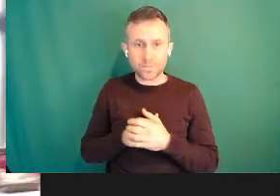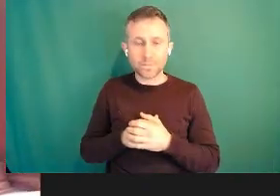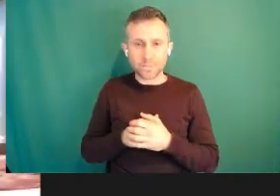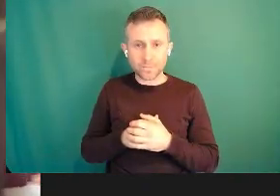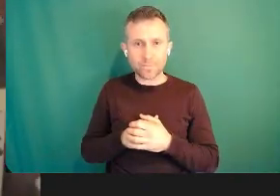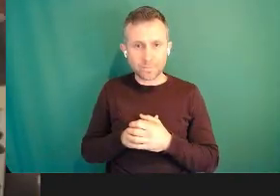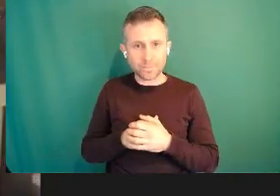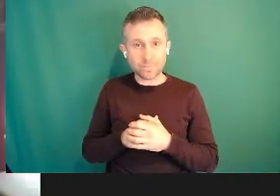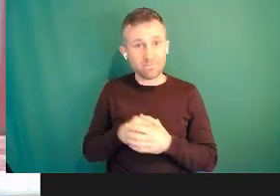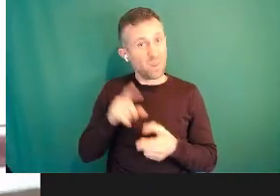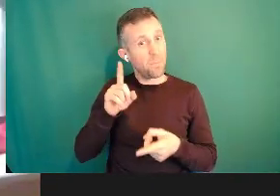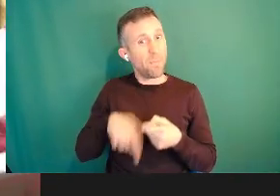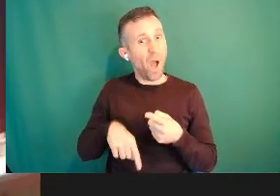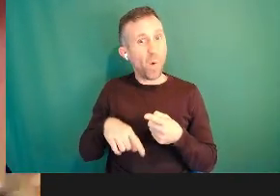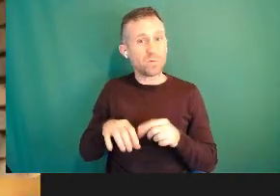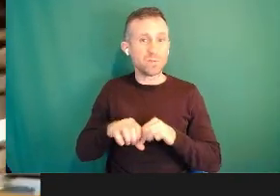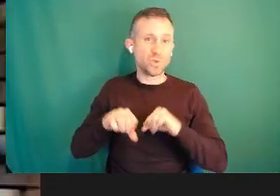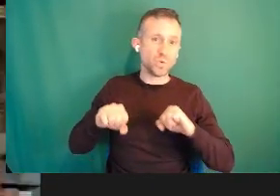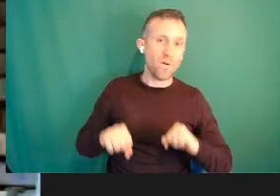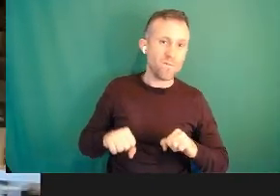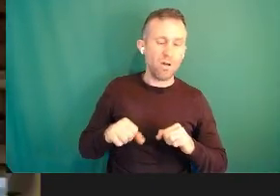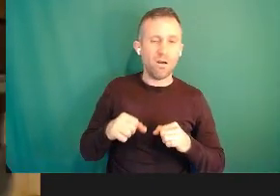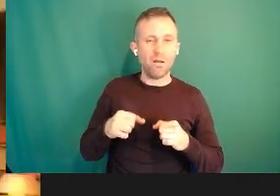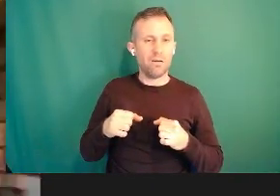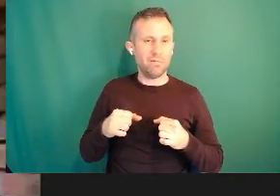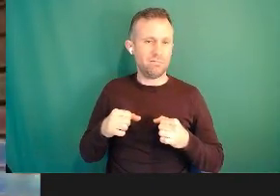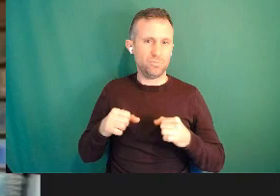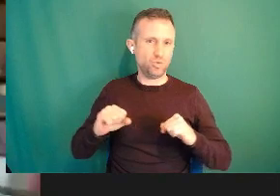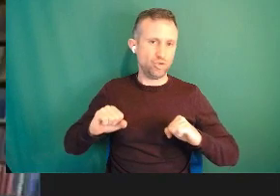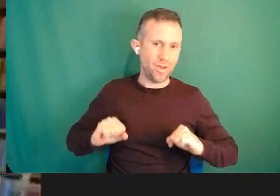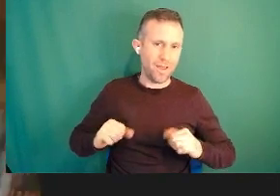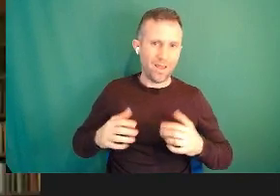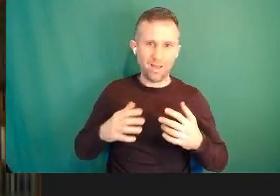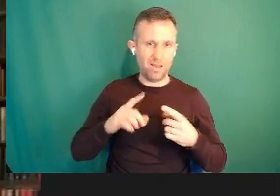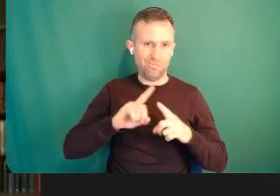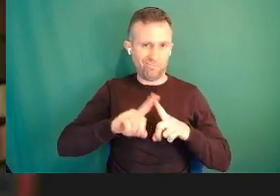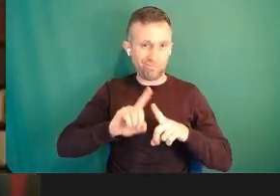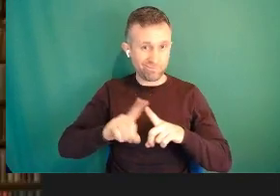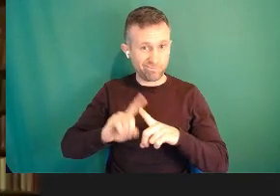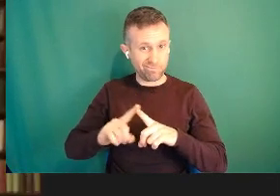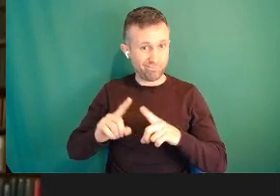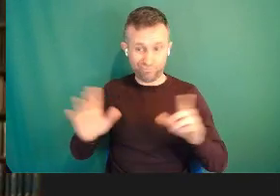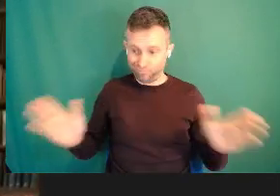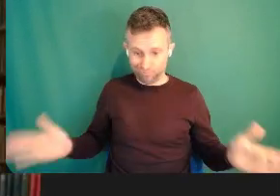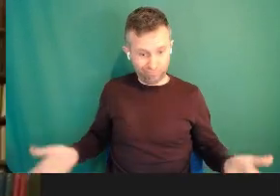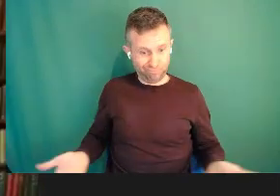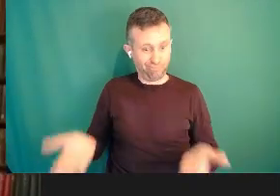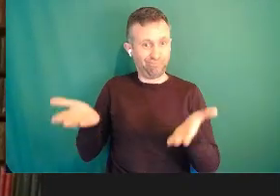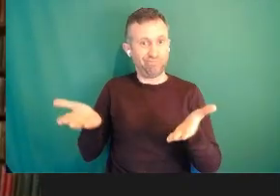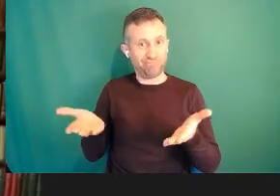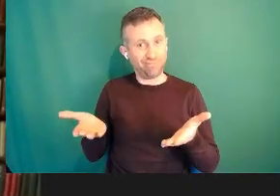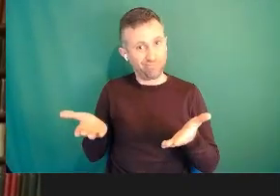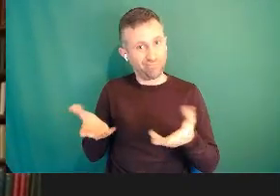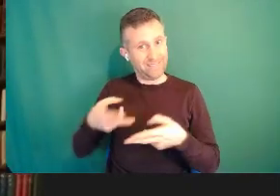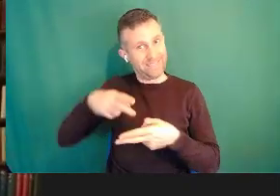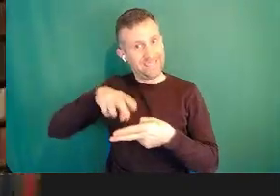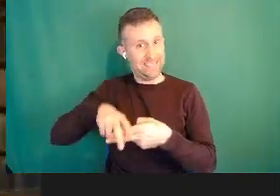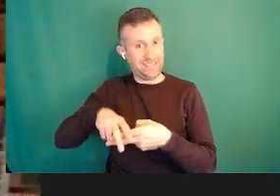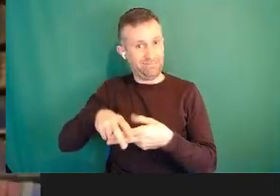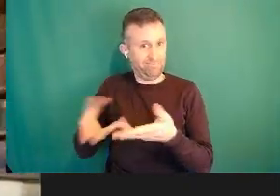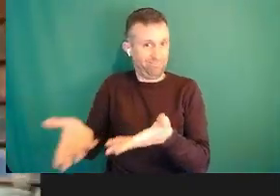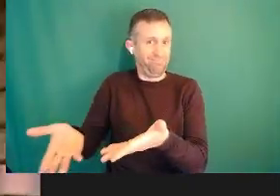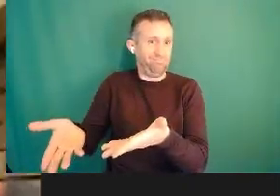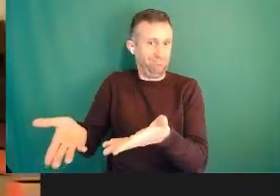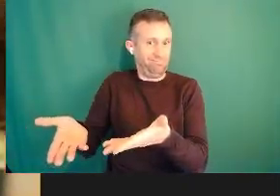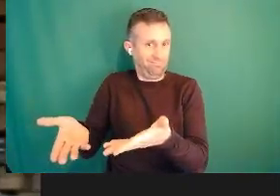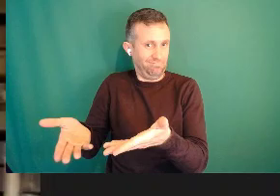the chairs dotted around, we do allow people to sit on. And so you could come here, you could enjoy a seat on the sofa and grab a